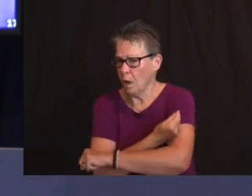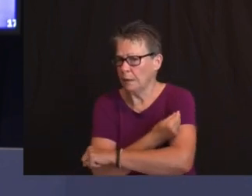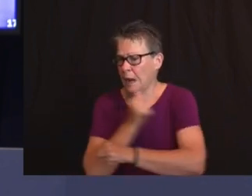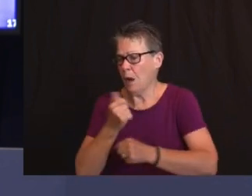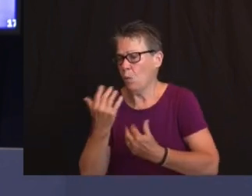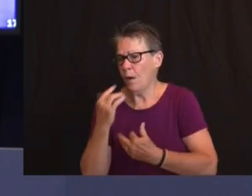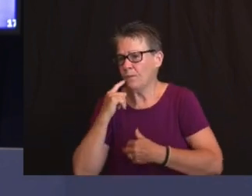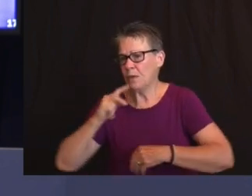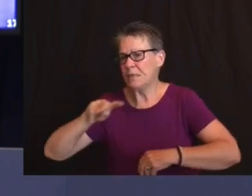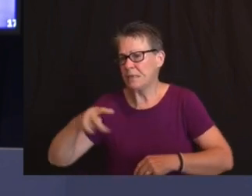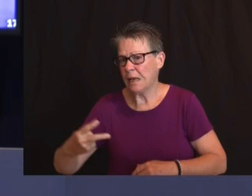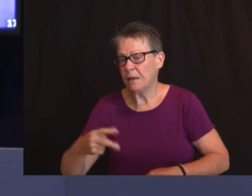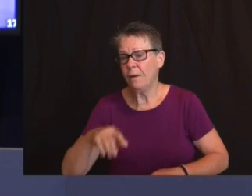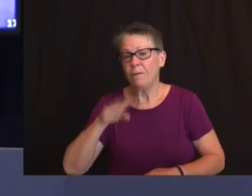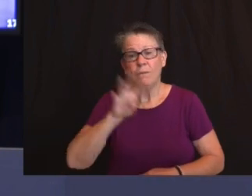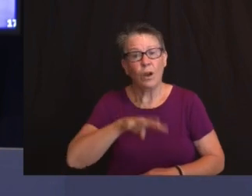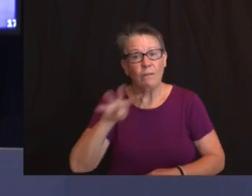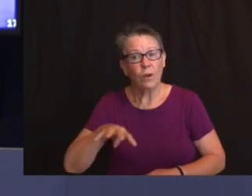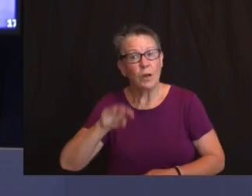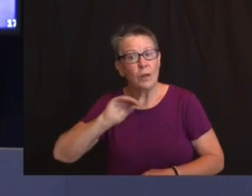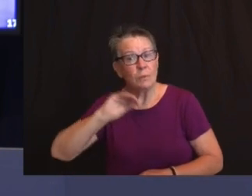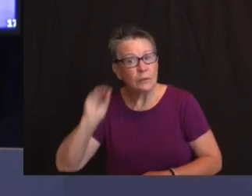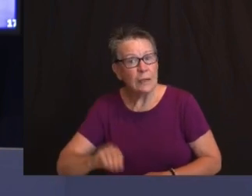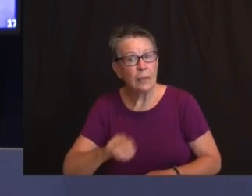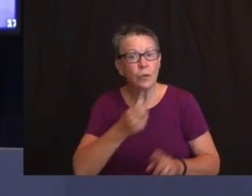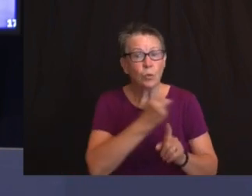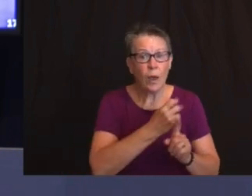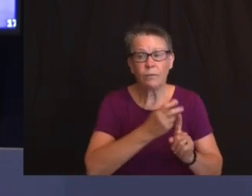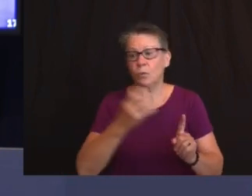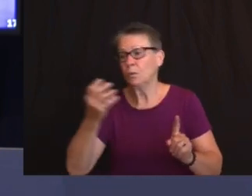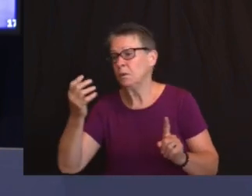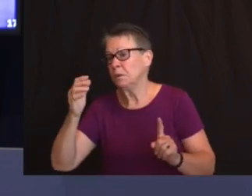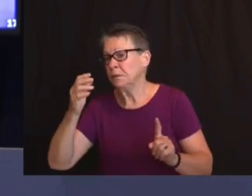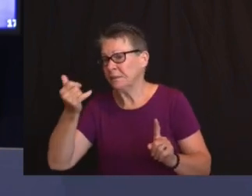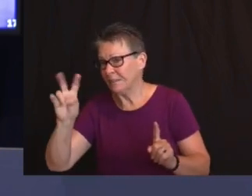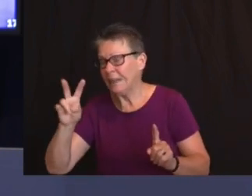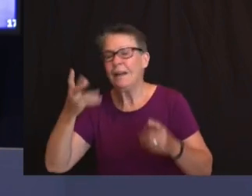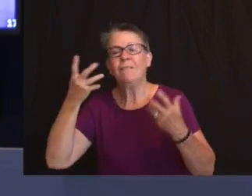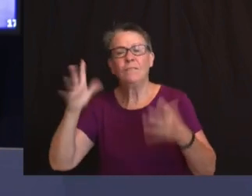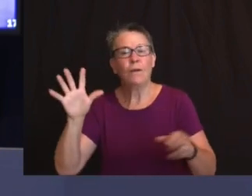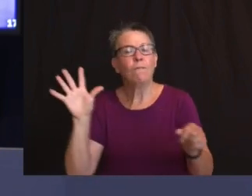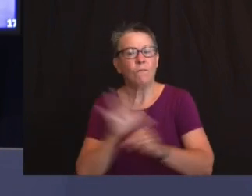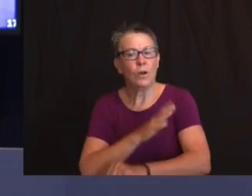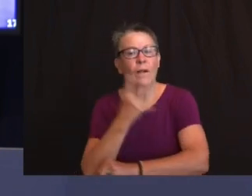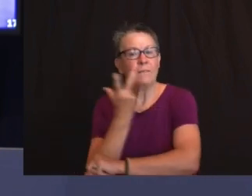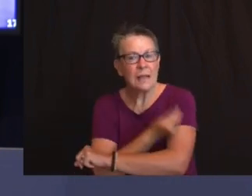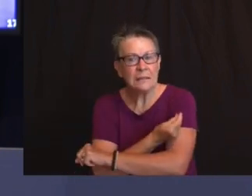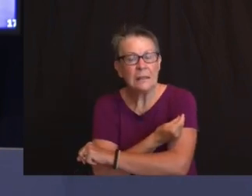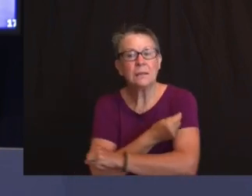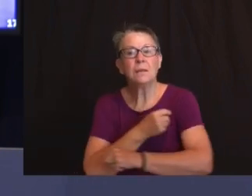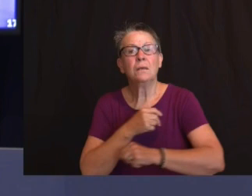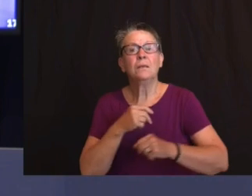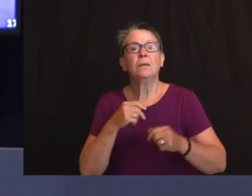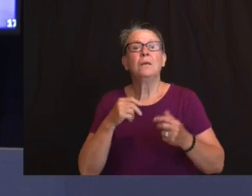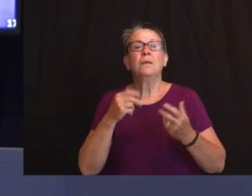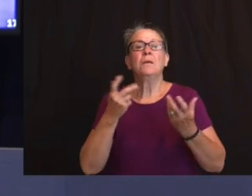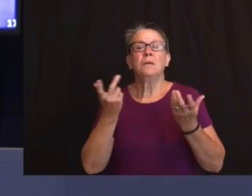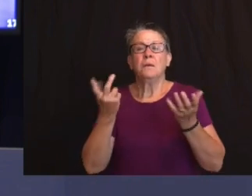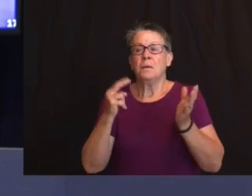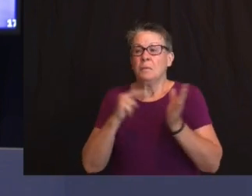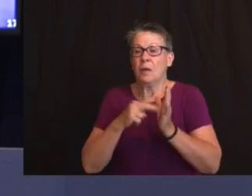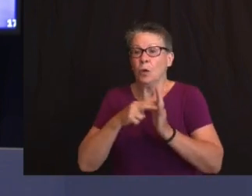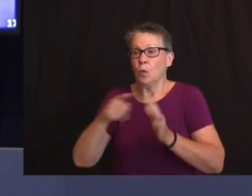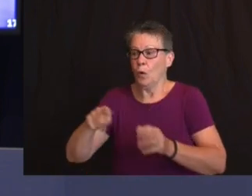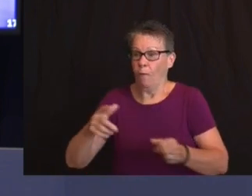44% are fully vaccinated. So those that are fully vaccinated do not need to participate in